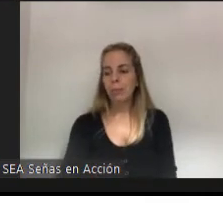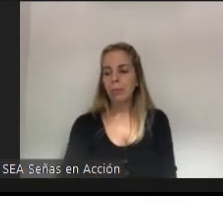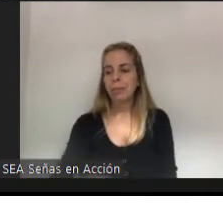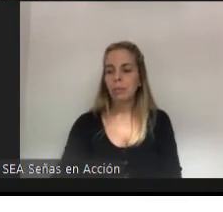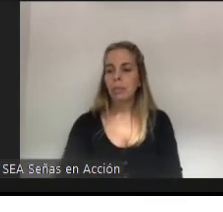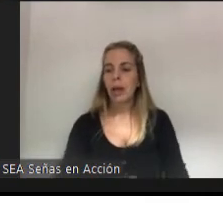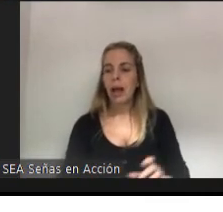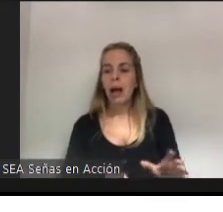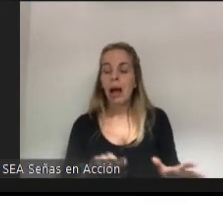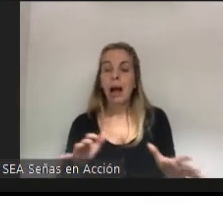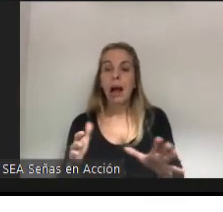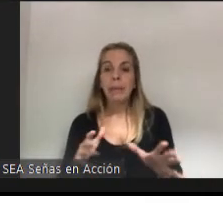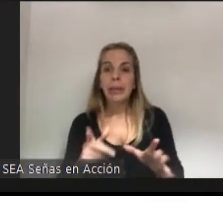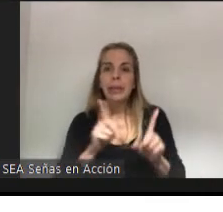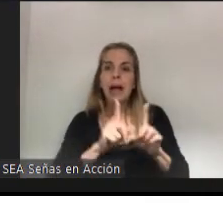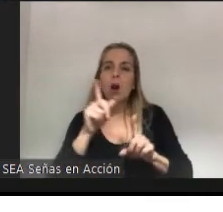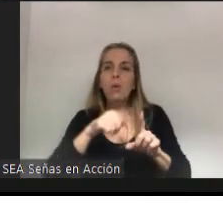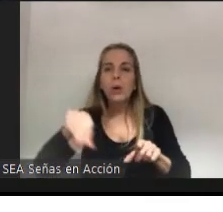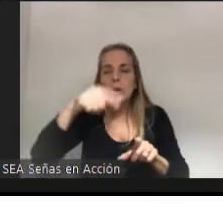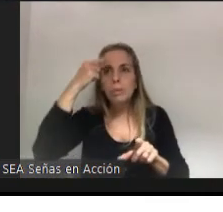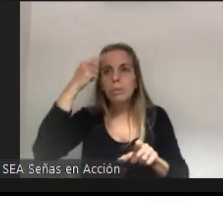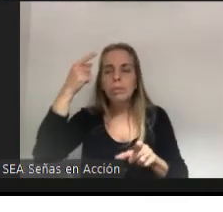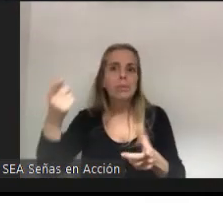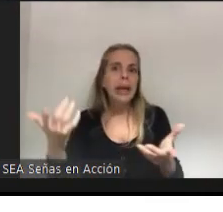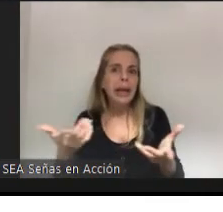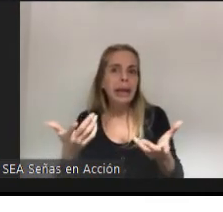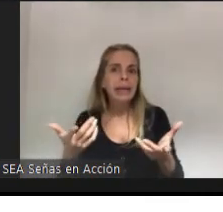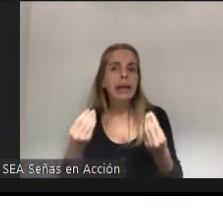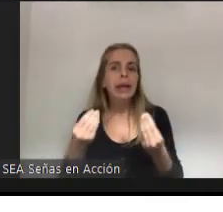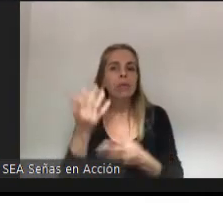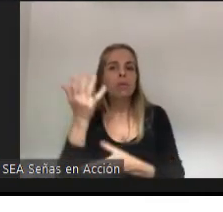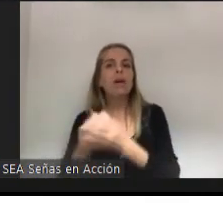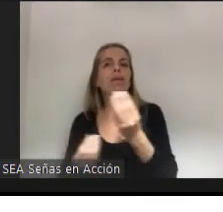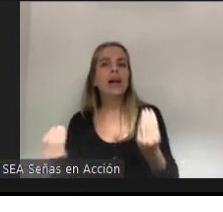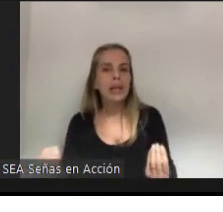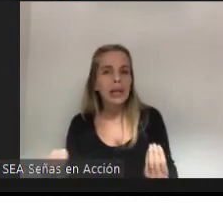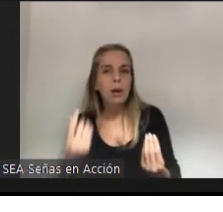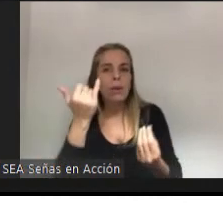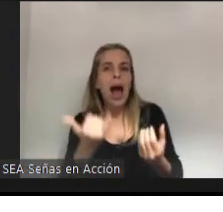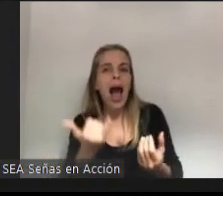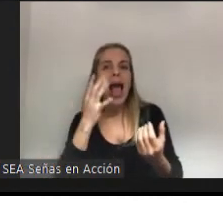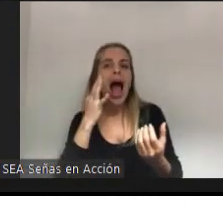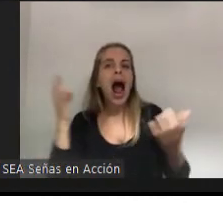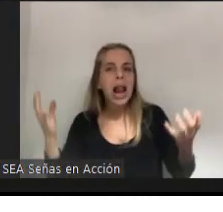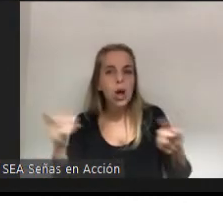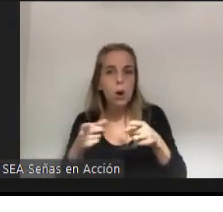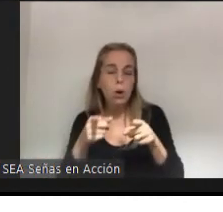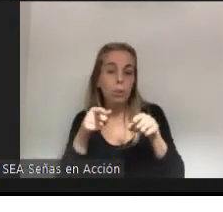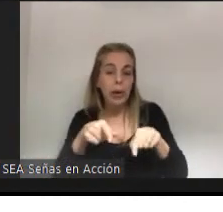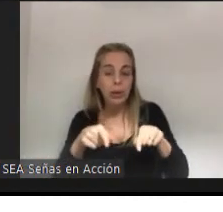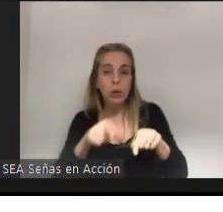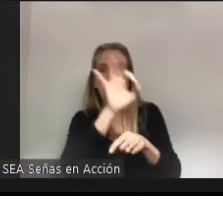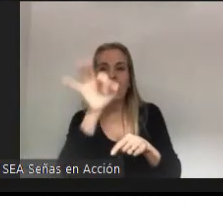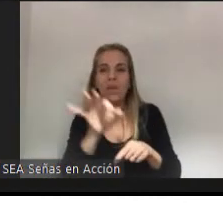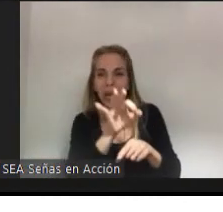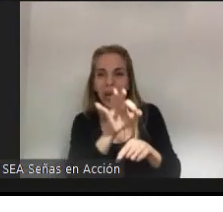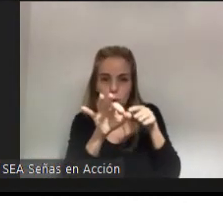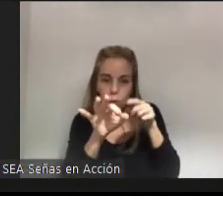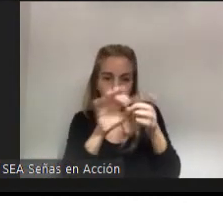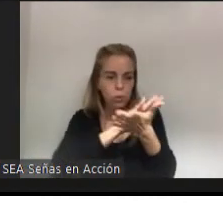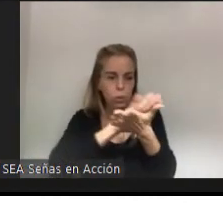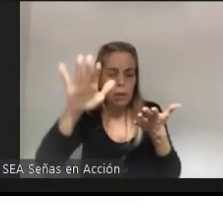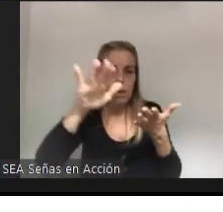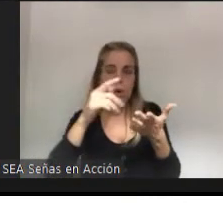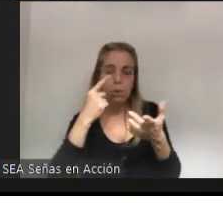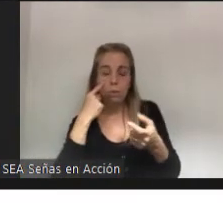There is a sin on the part of some intellectuals, I would say. This is that when something appeared, as was stated here, that is